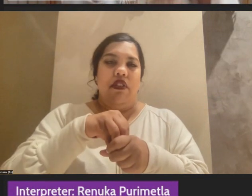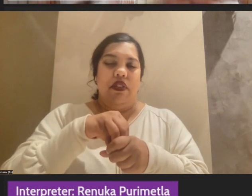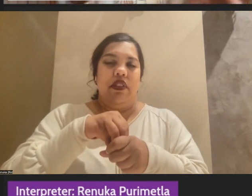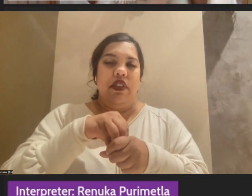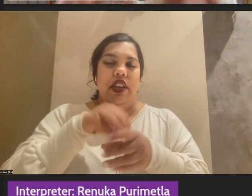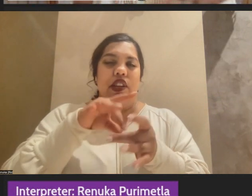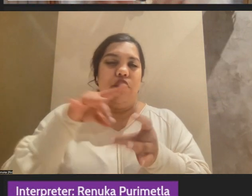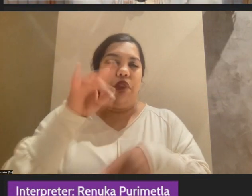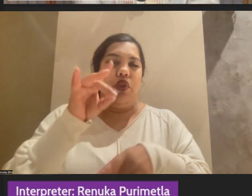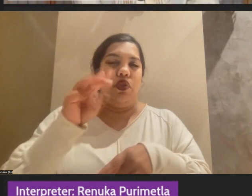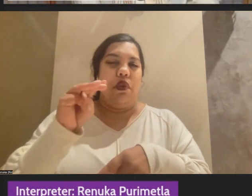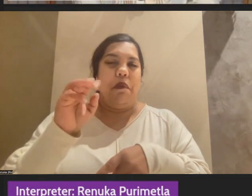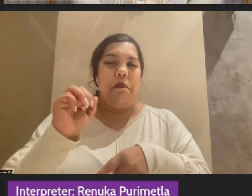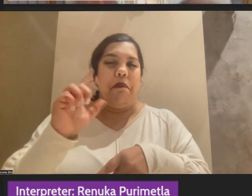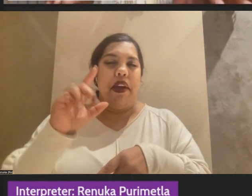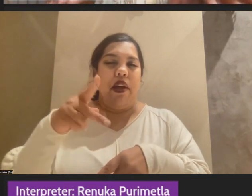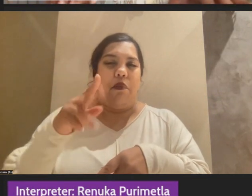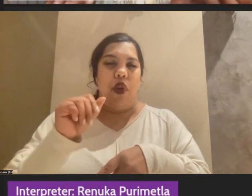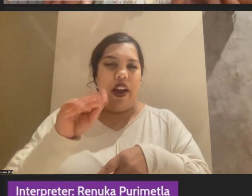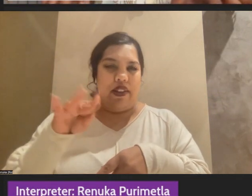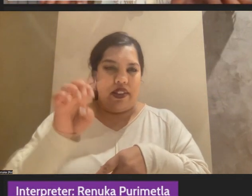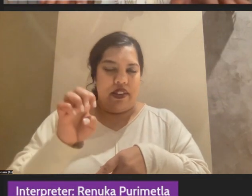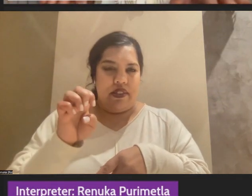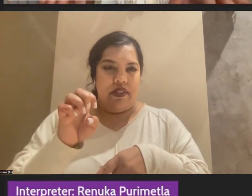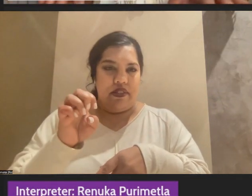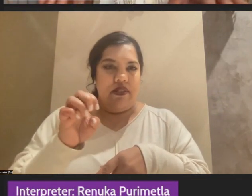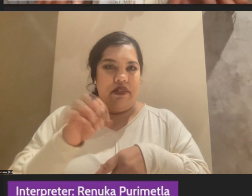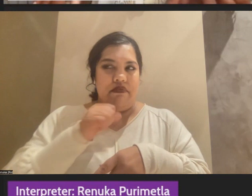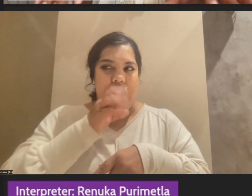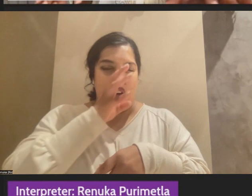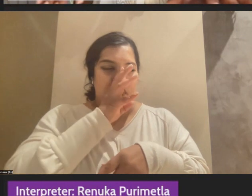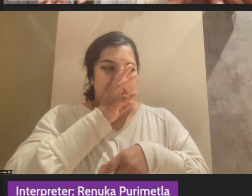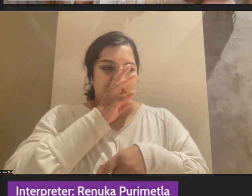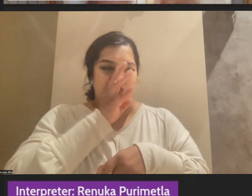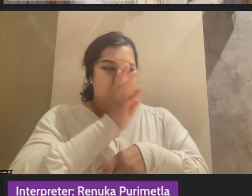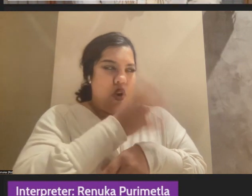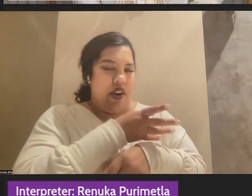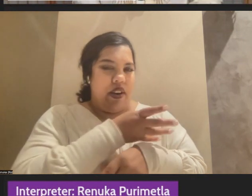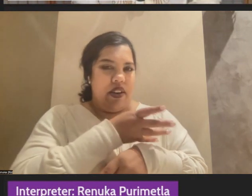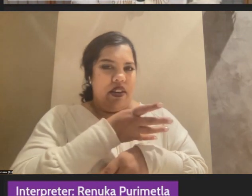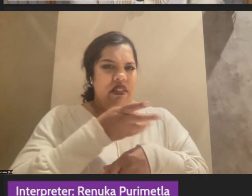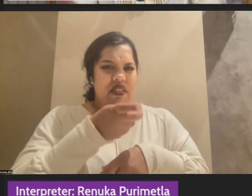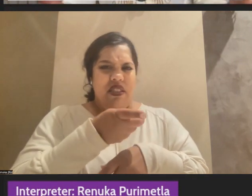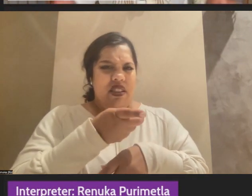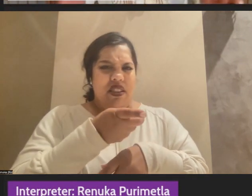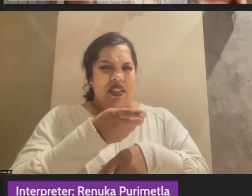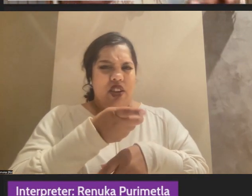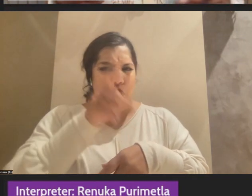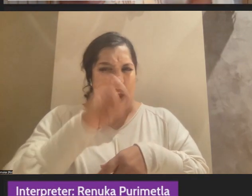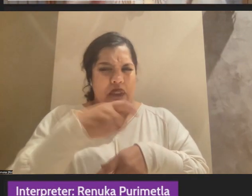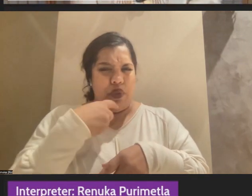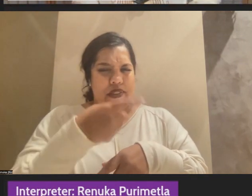not addressing this at all? Does this not have to be addressed in some way, shape, or form? How else do